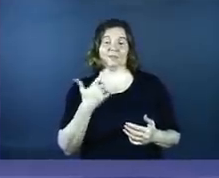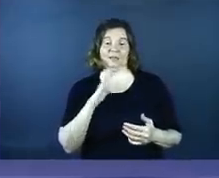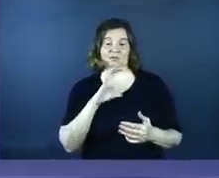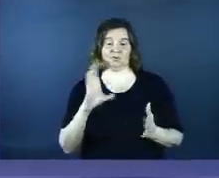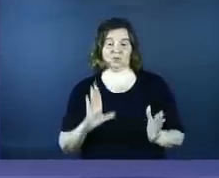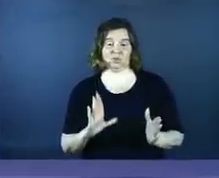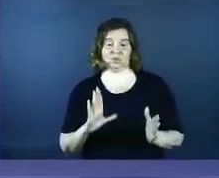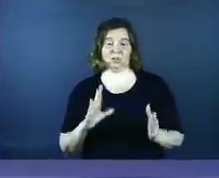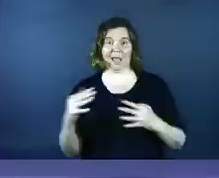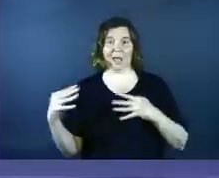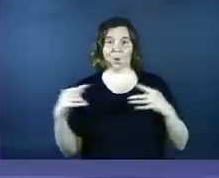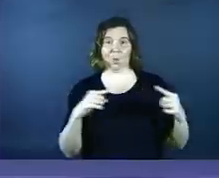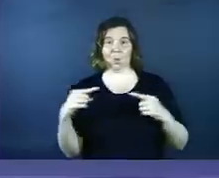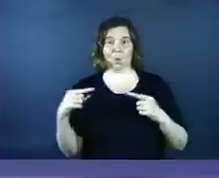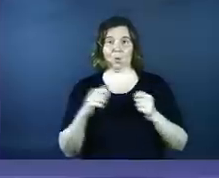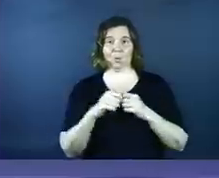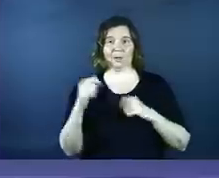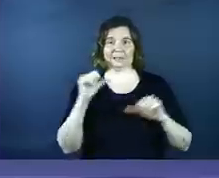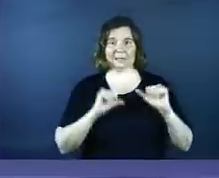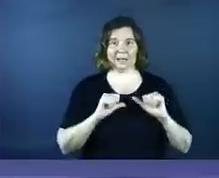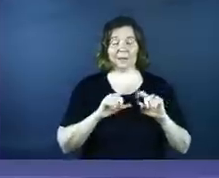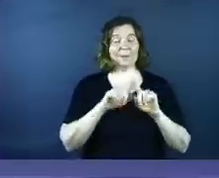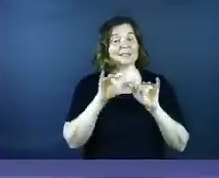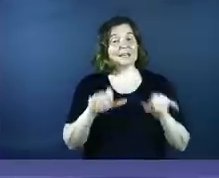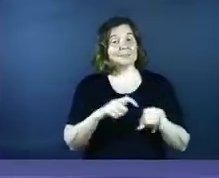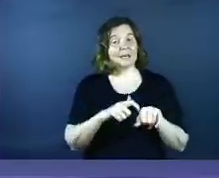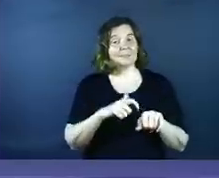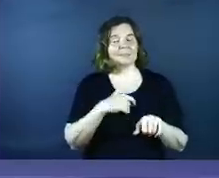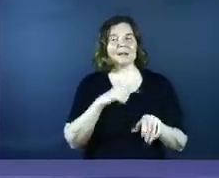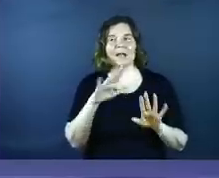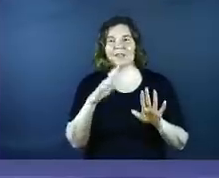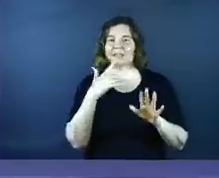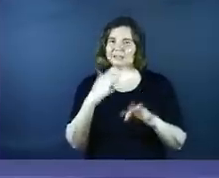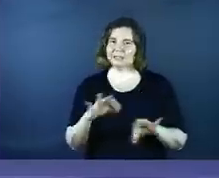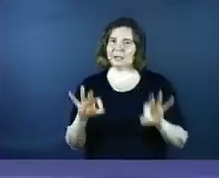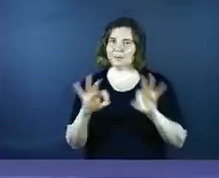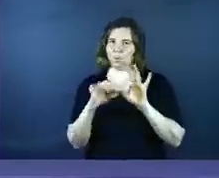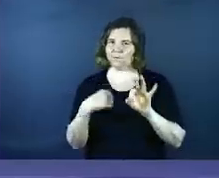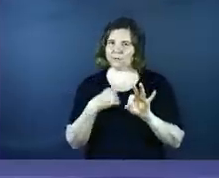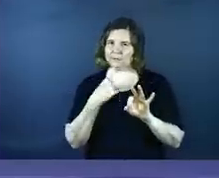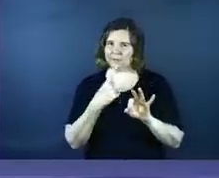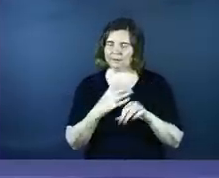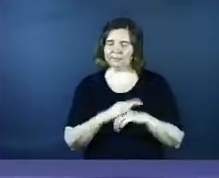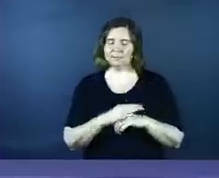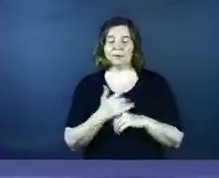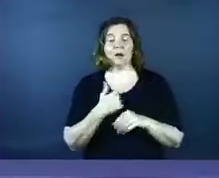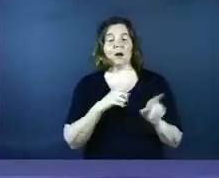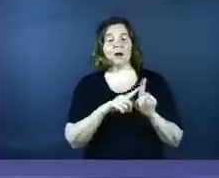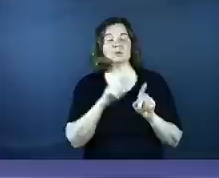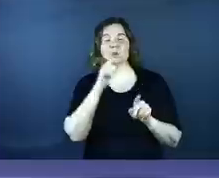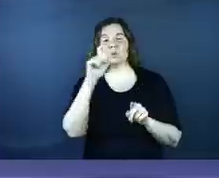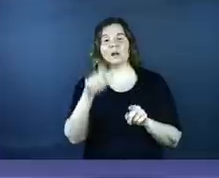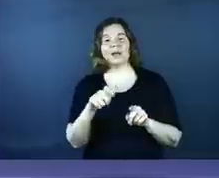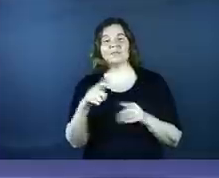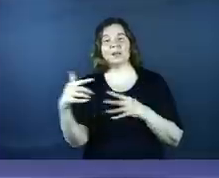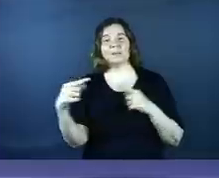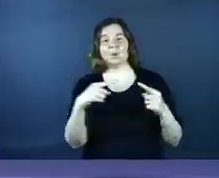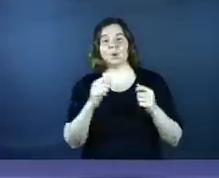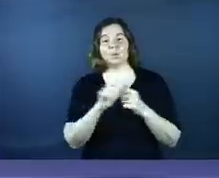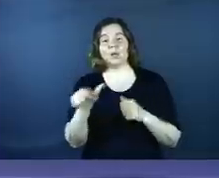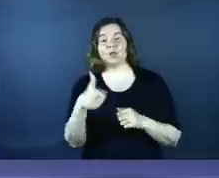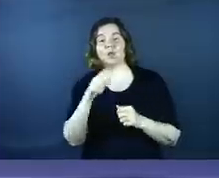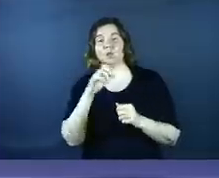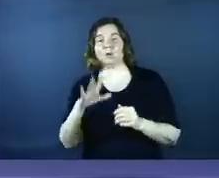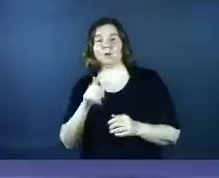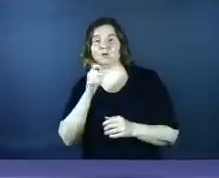Christian, at war with science. I also, and this is important for us to say, I also don't have to be at war with other